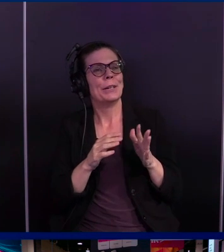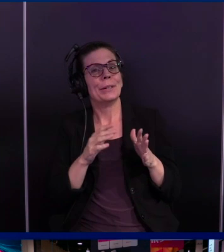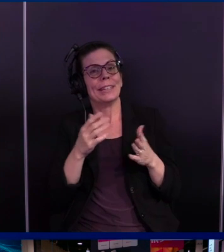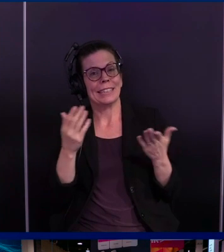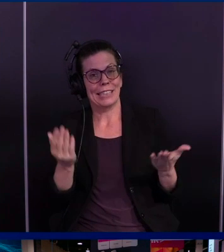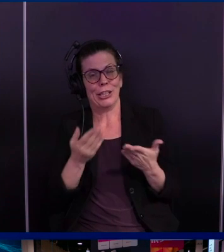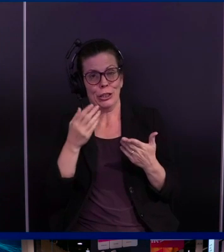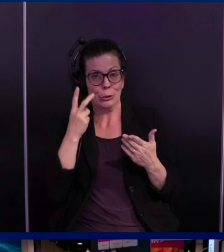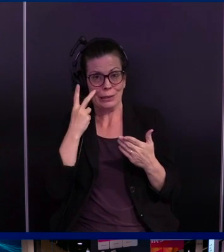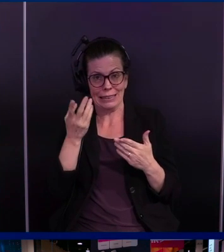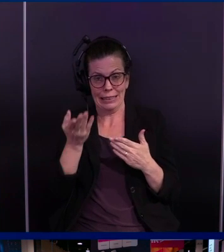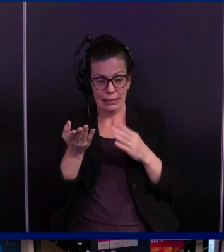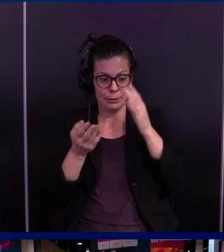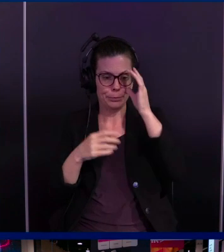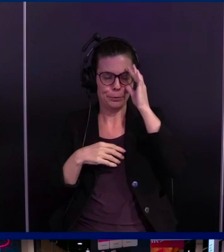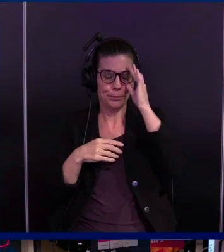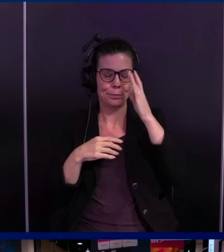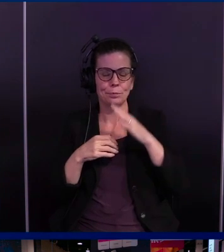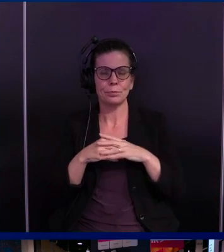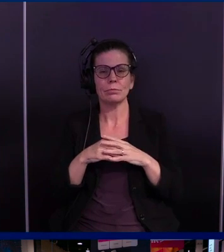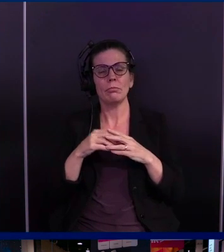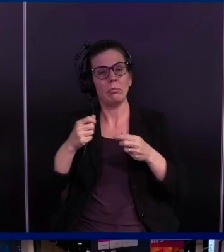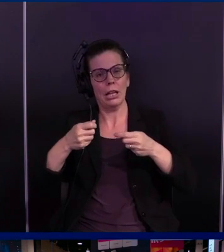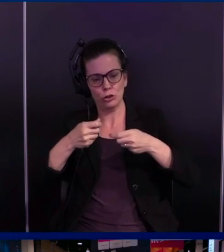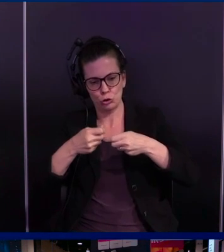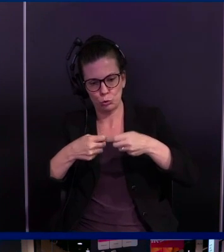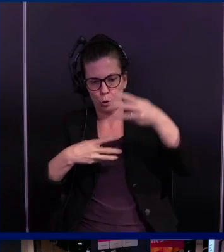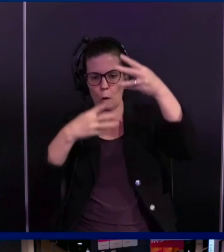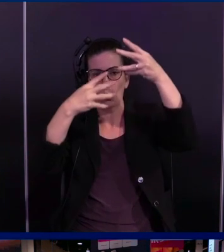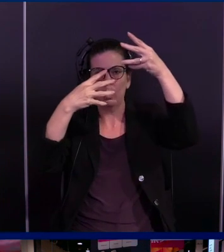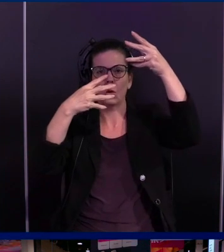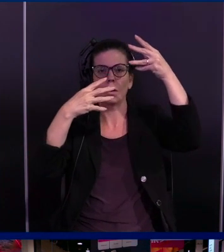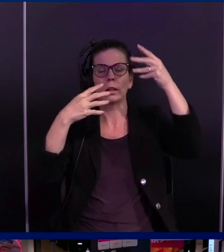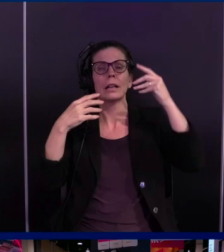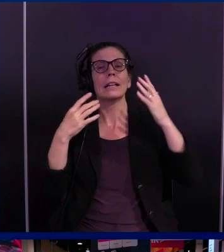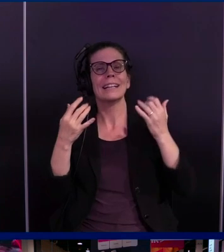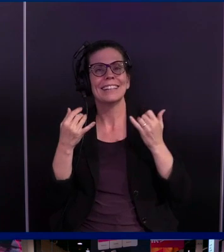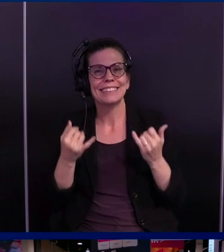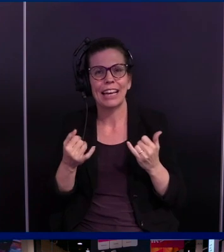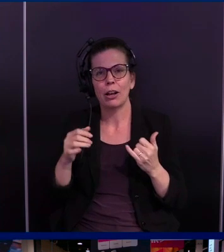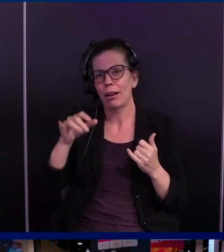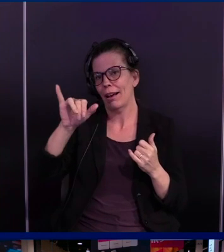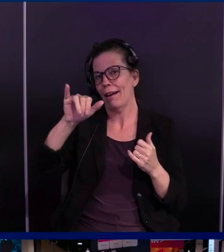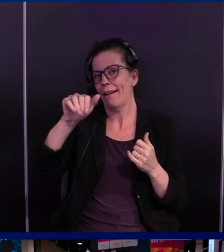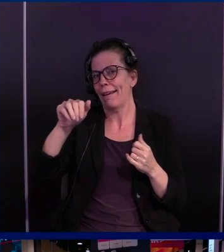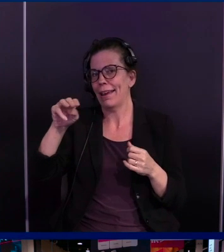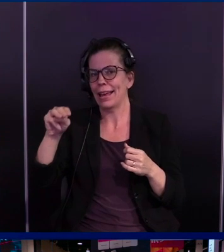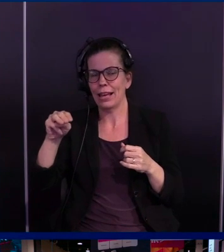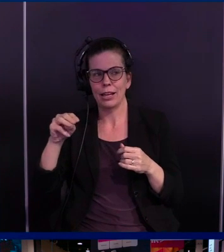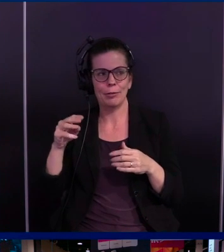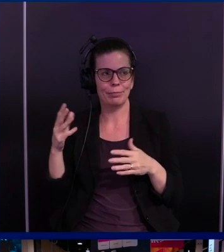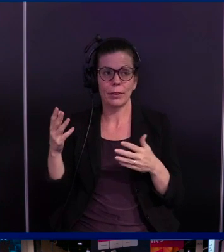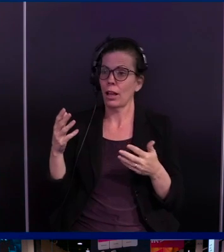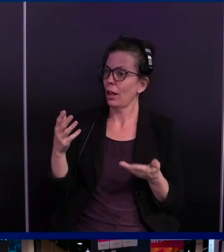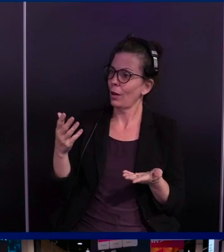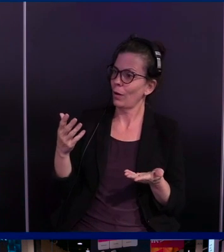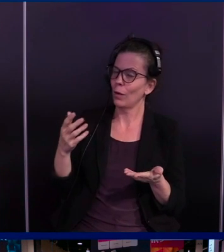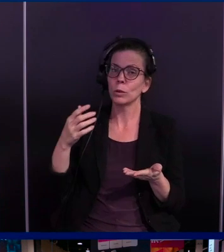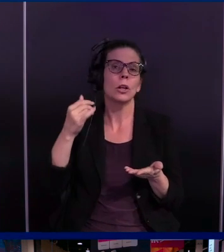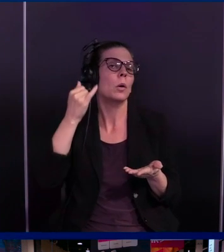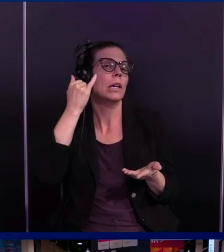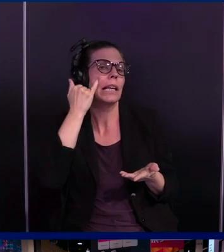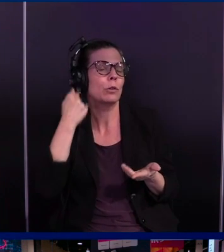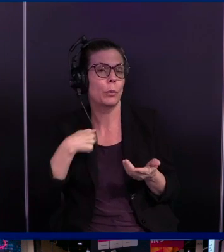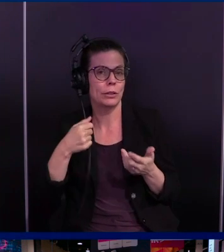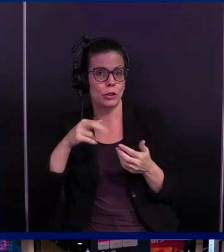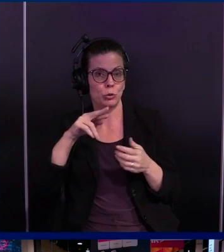here we can see this, and I can scroll down, and IAM. So what if we want to